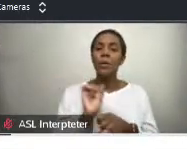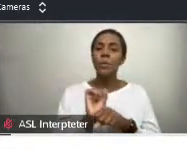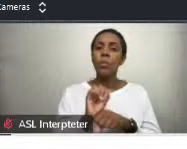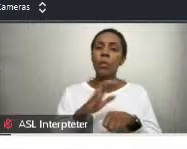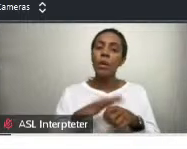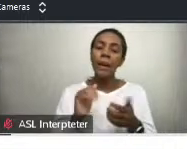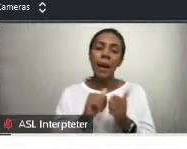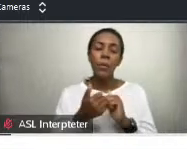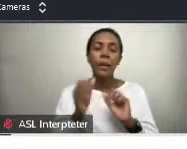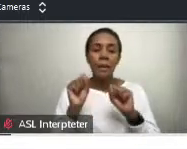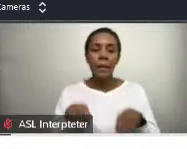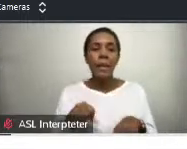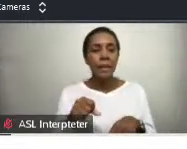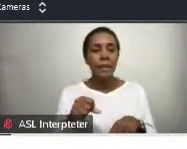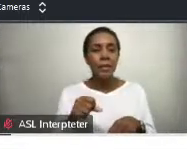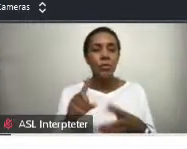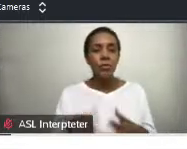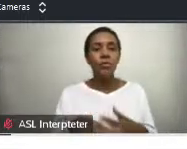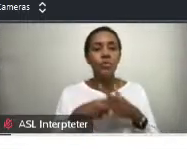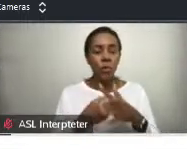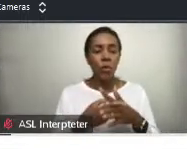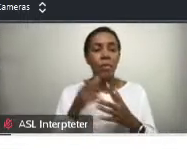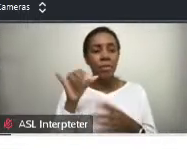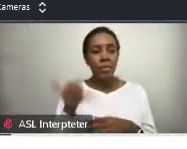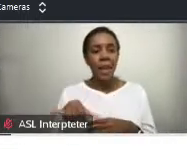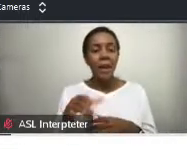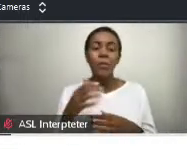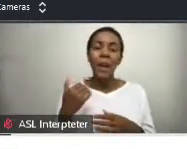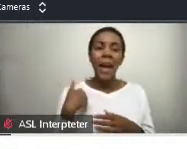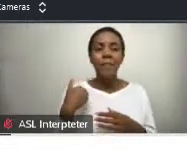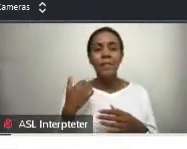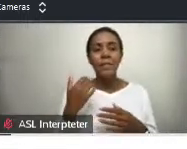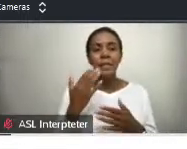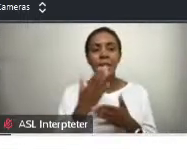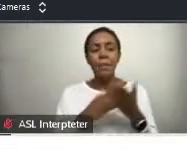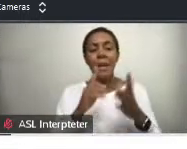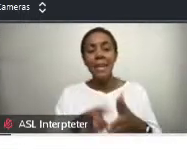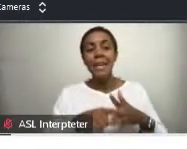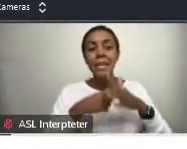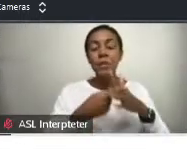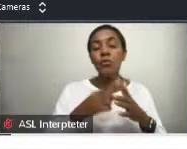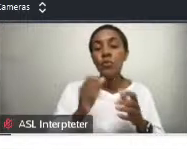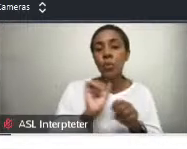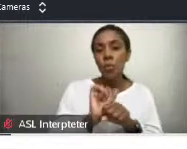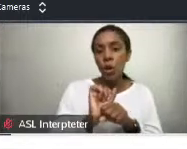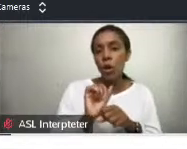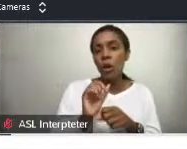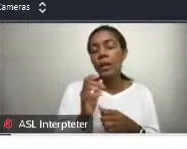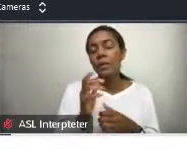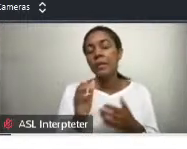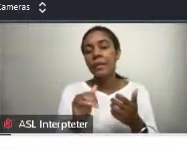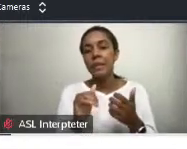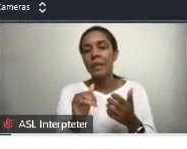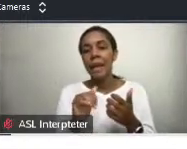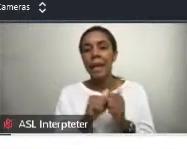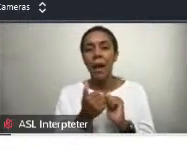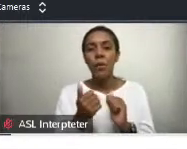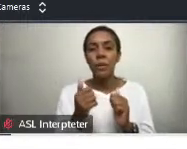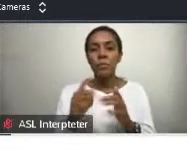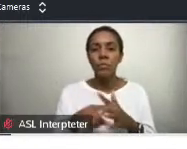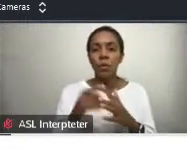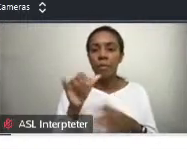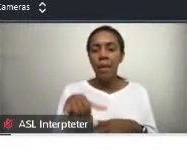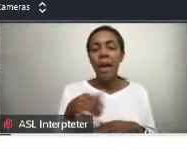perhaps we can get that started. There's some initial work, and Director Blank can talk about how we might be teeing that up. But I think the first one is to